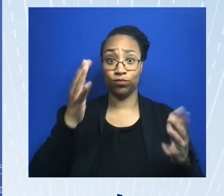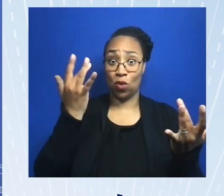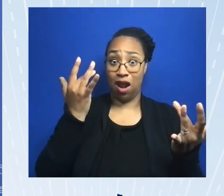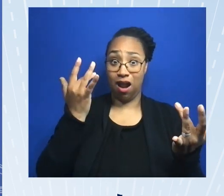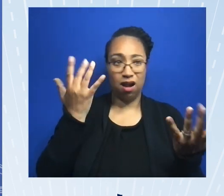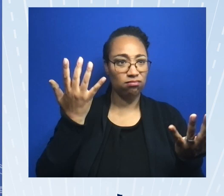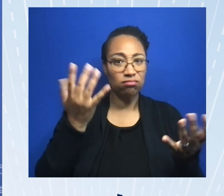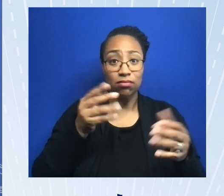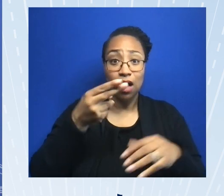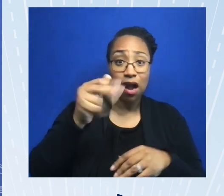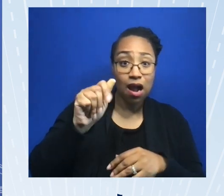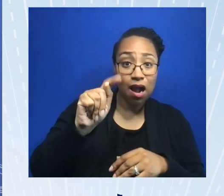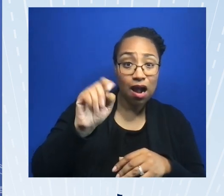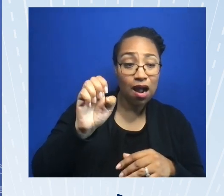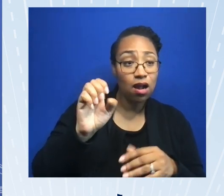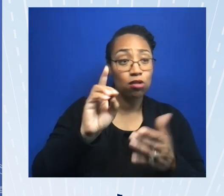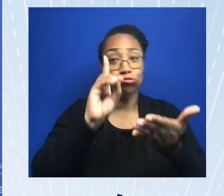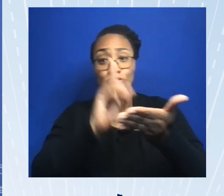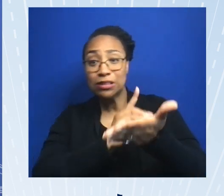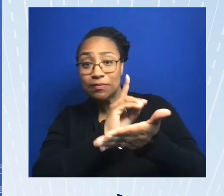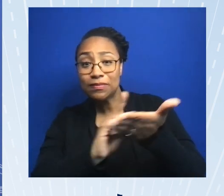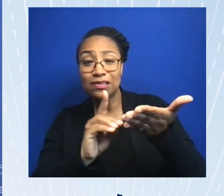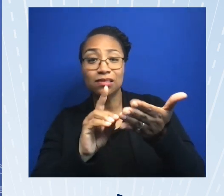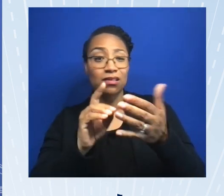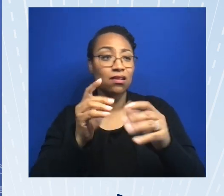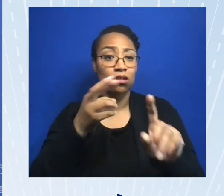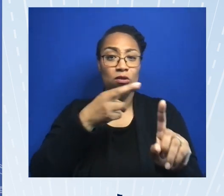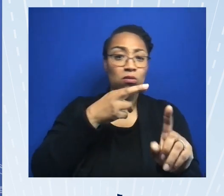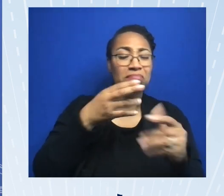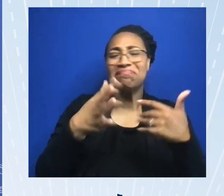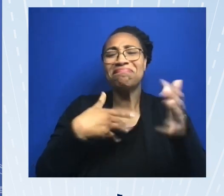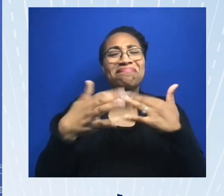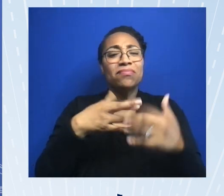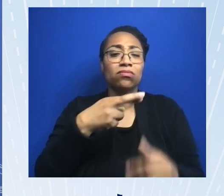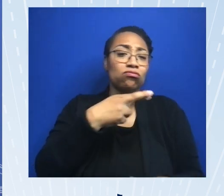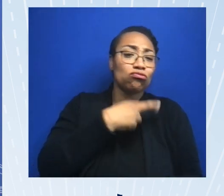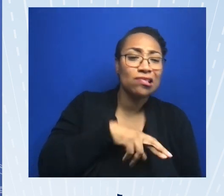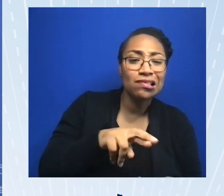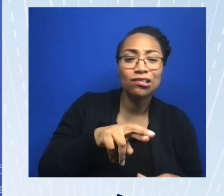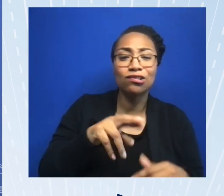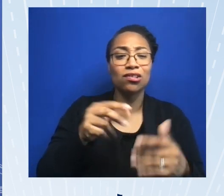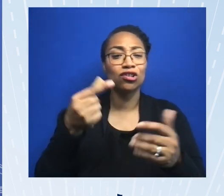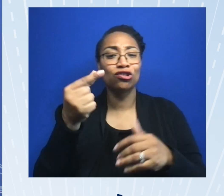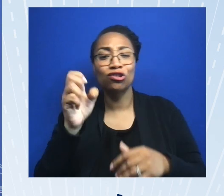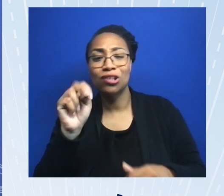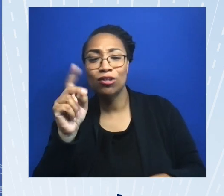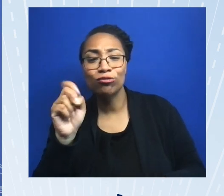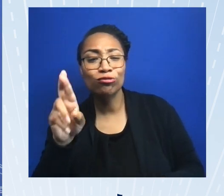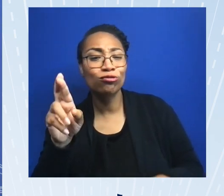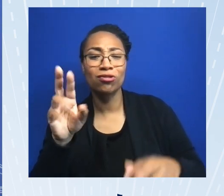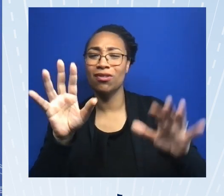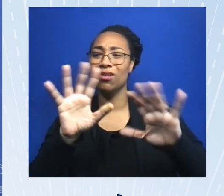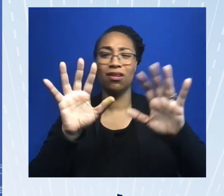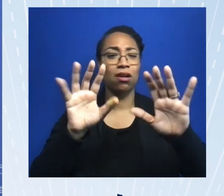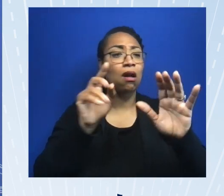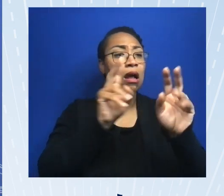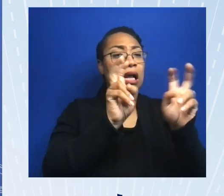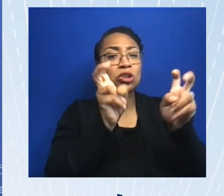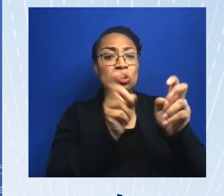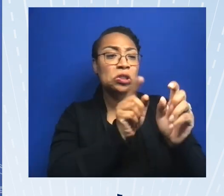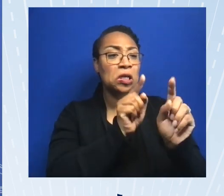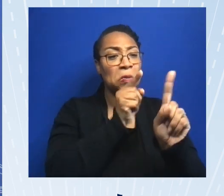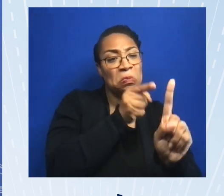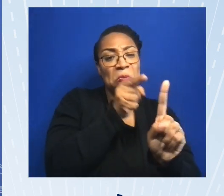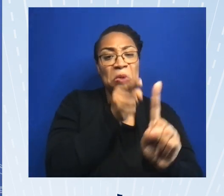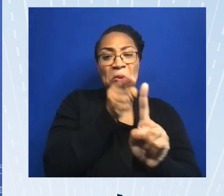ethnicity, or gender is not a Democratic issue or a Republican issue. It's an American issue. Anti-Semitism